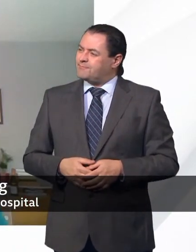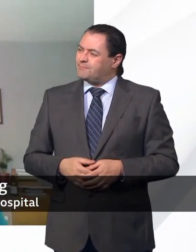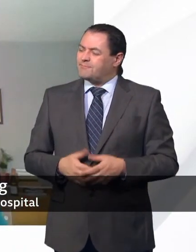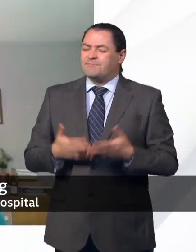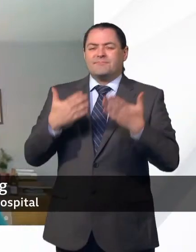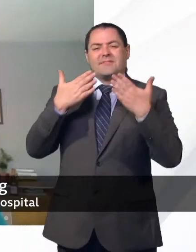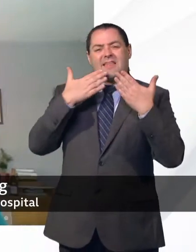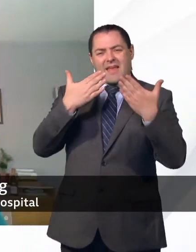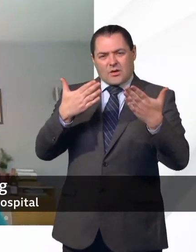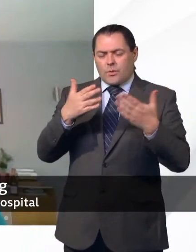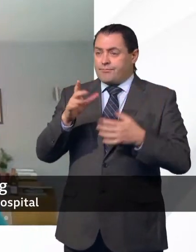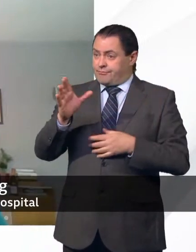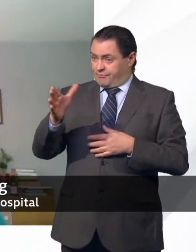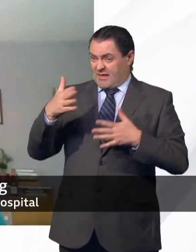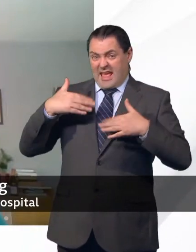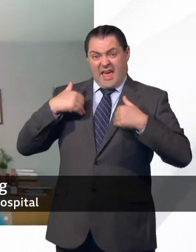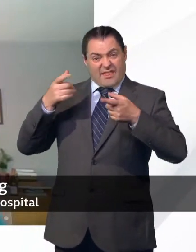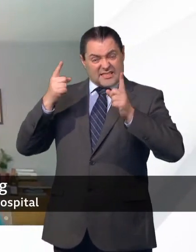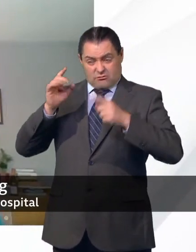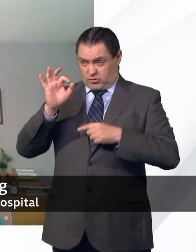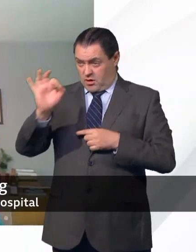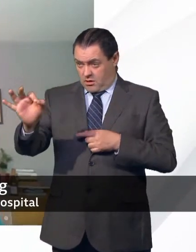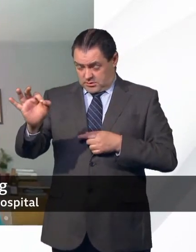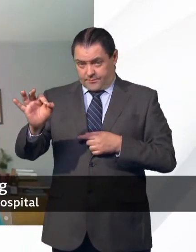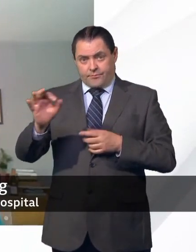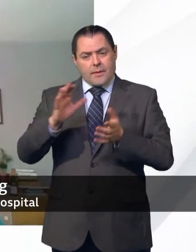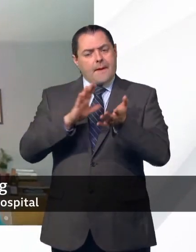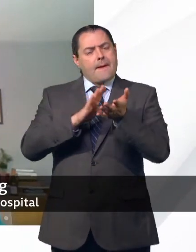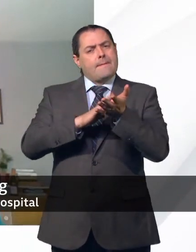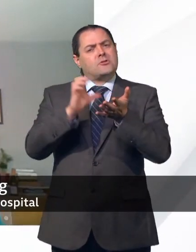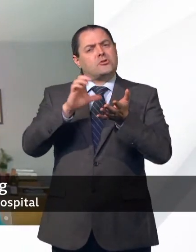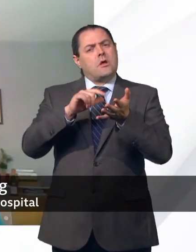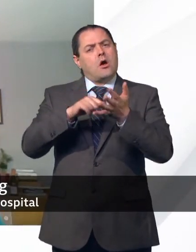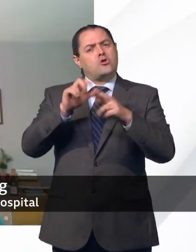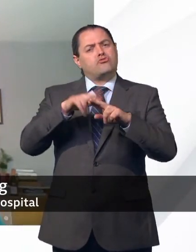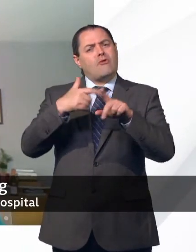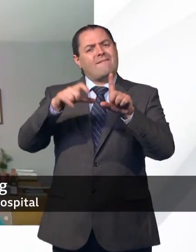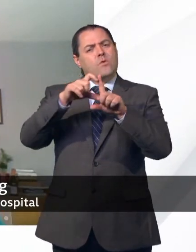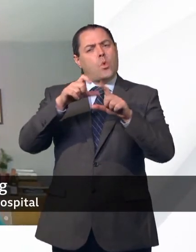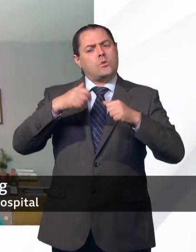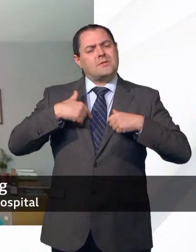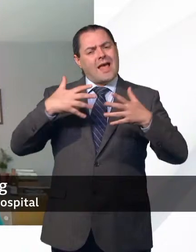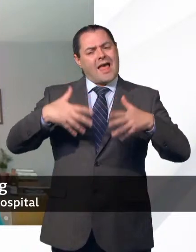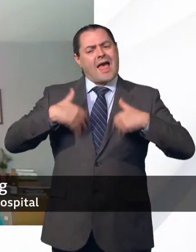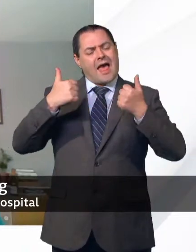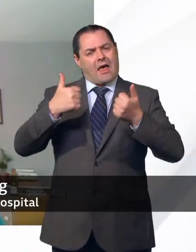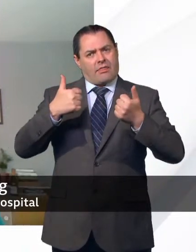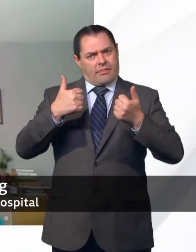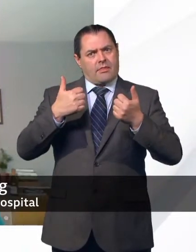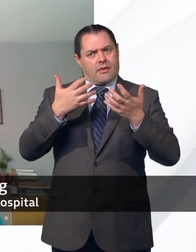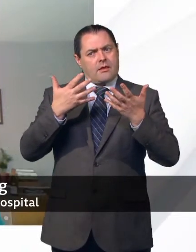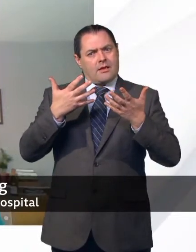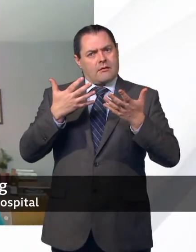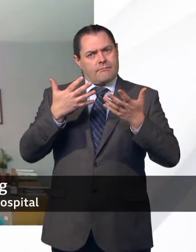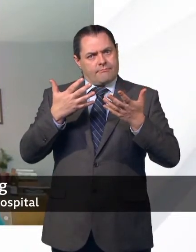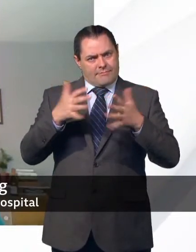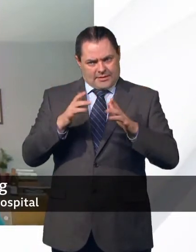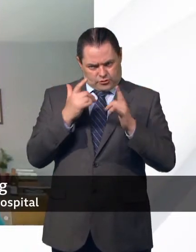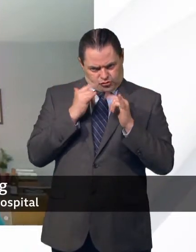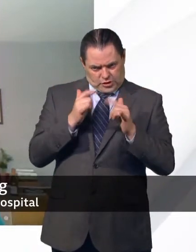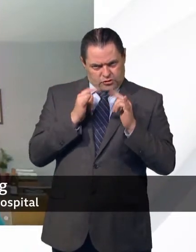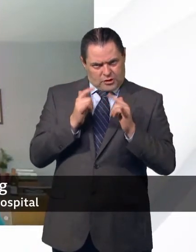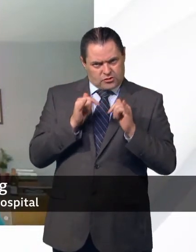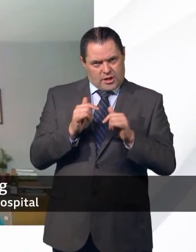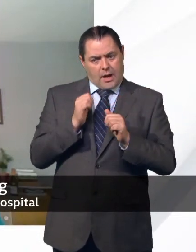Thanks. A question to the Health Secretary, if that's okay. Manchester and Trafford's health and social care system started testing all care home residents before discharge in the middle of